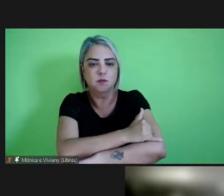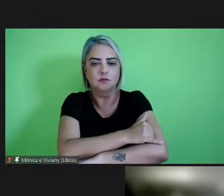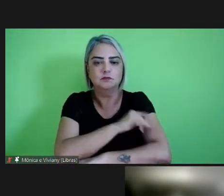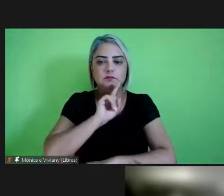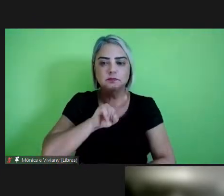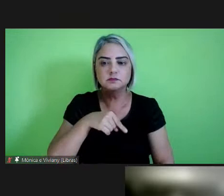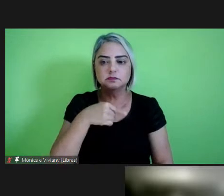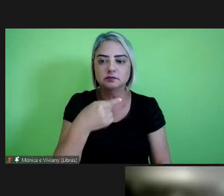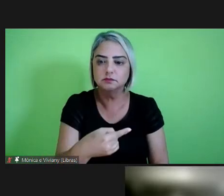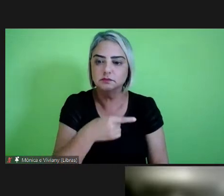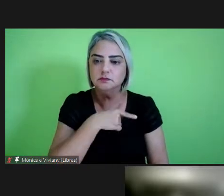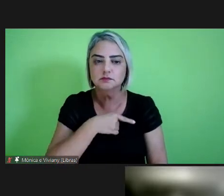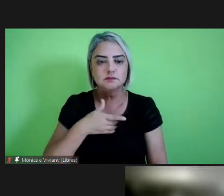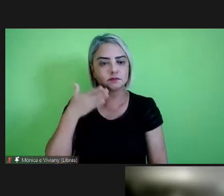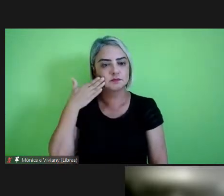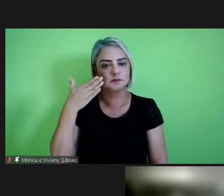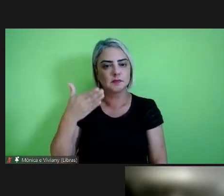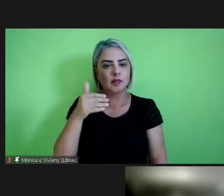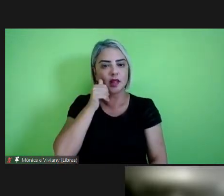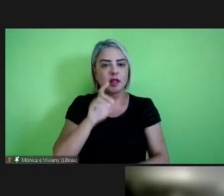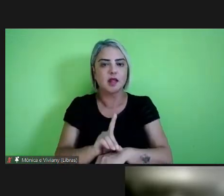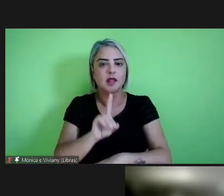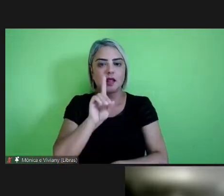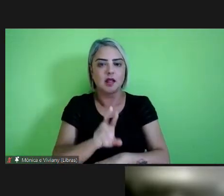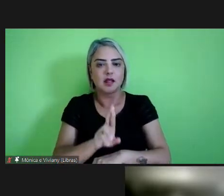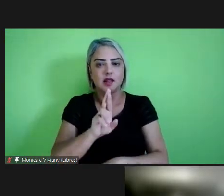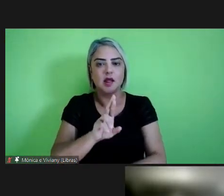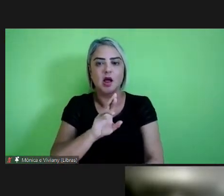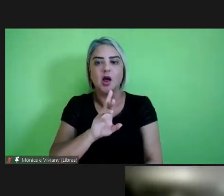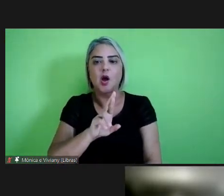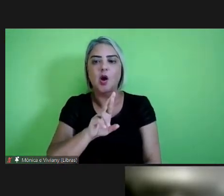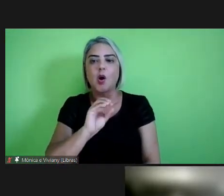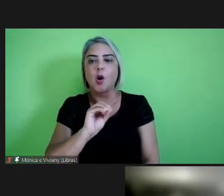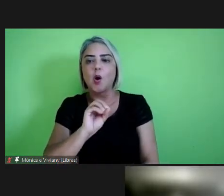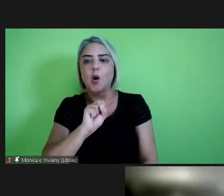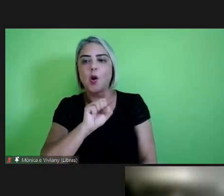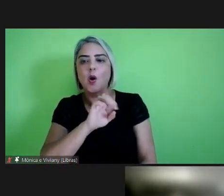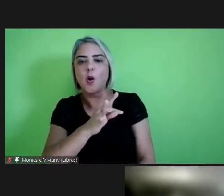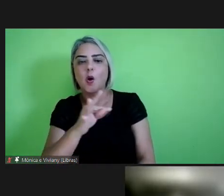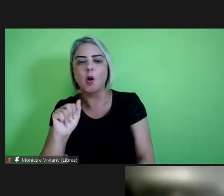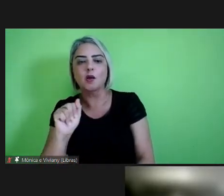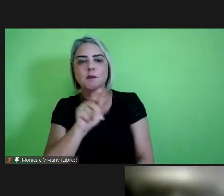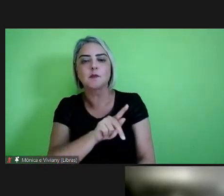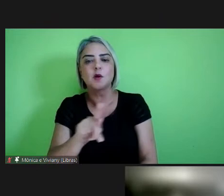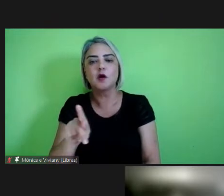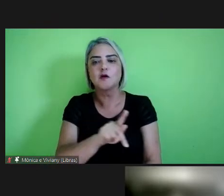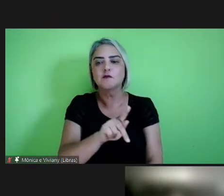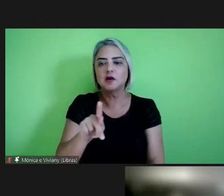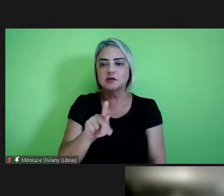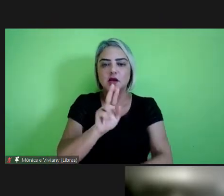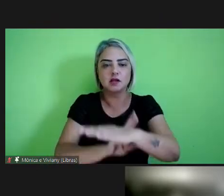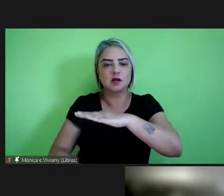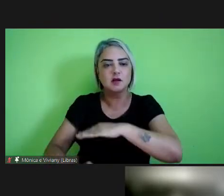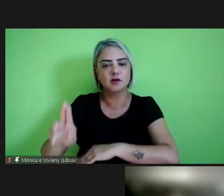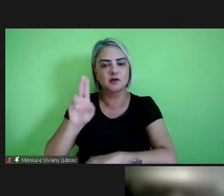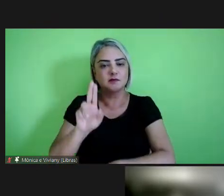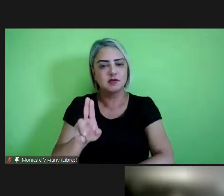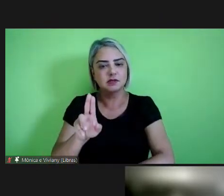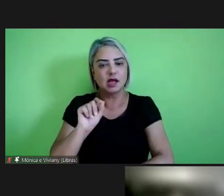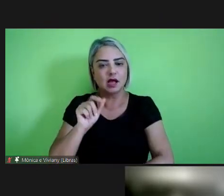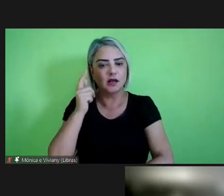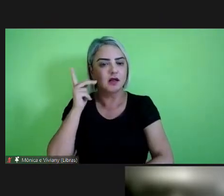of obesity. Then we're going to have Dr. Rosetta West, senior professor from London South